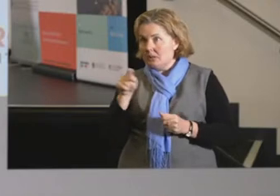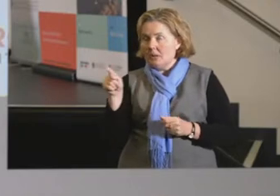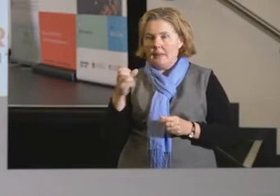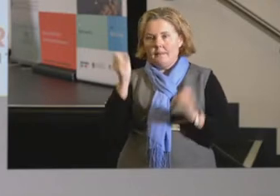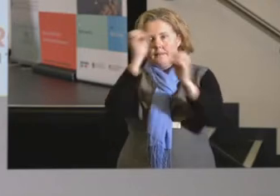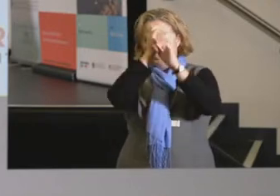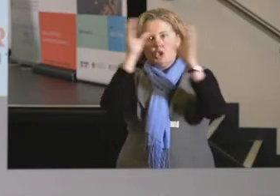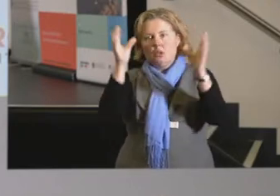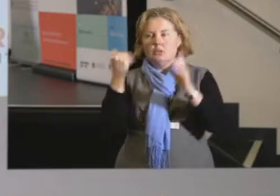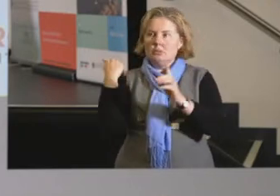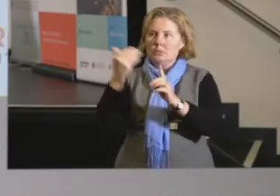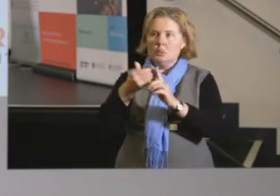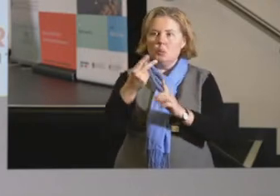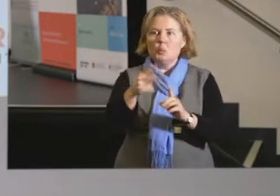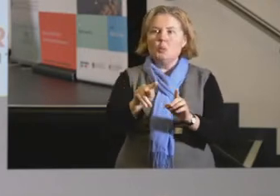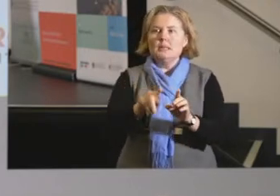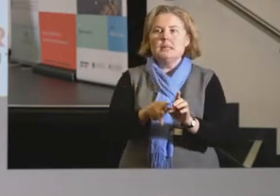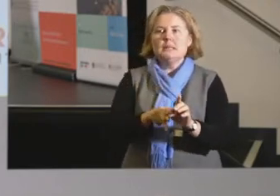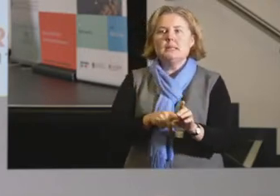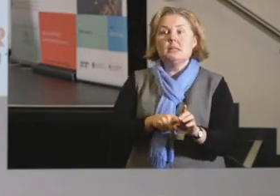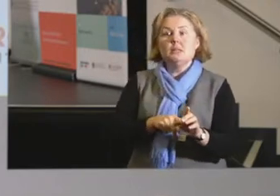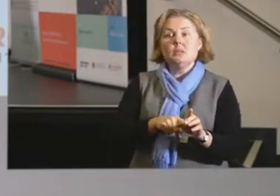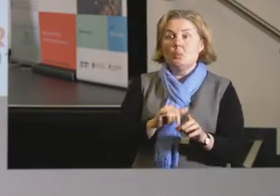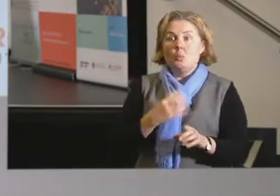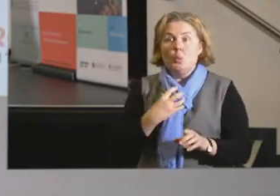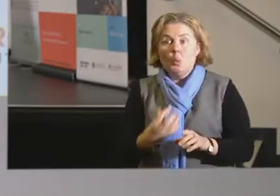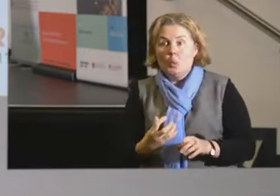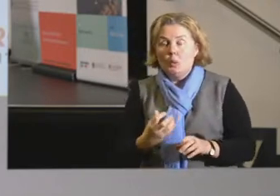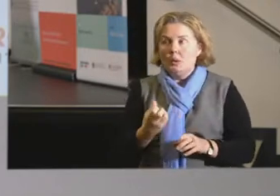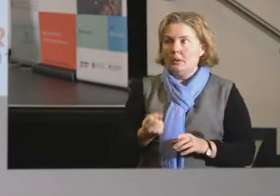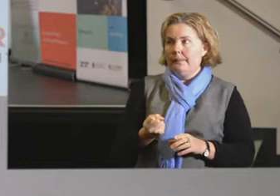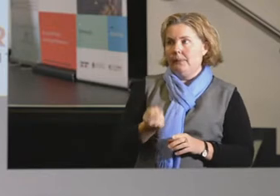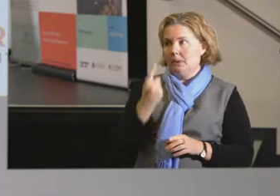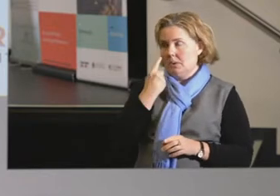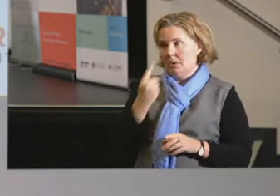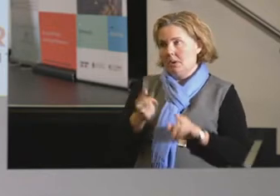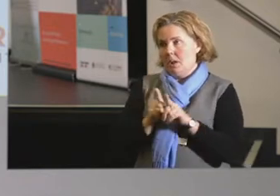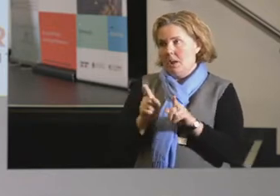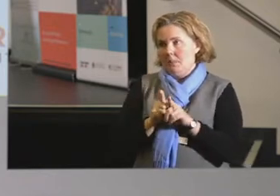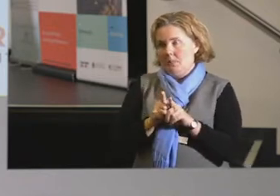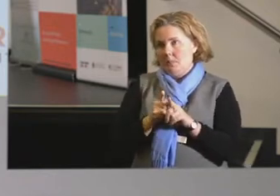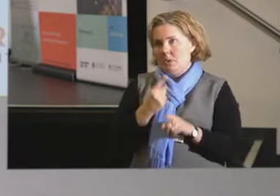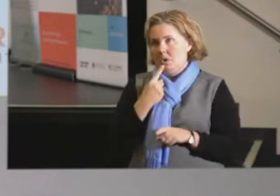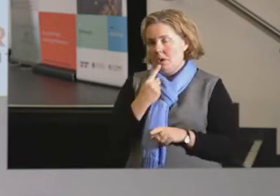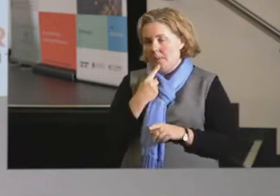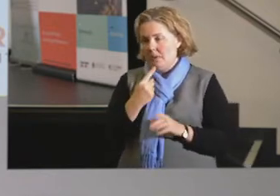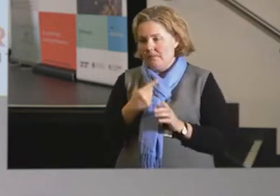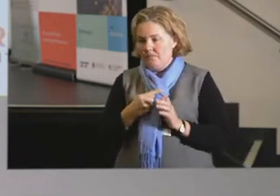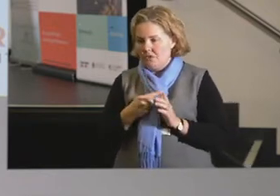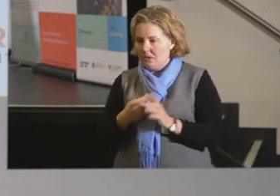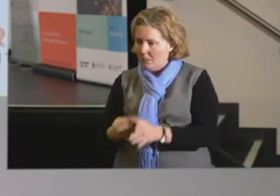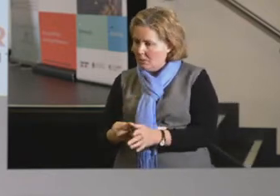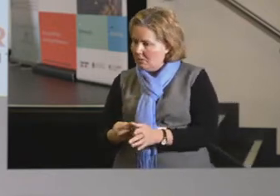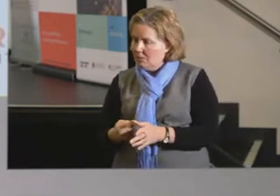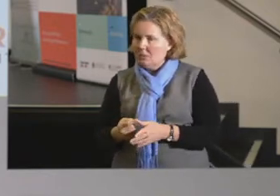the last 20 or more years of us as Europeans. We're seeing the same kind of reaction and response. And I think